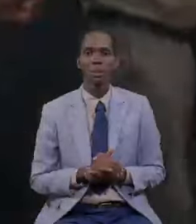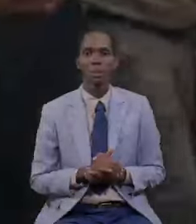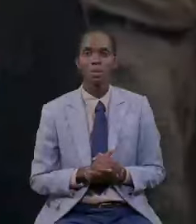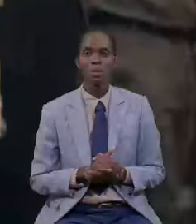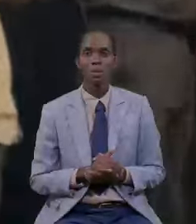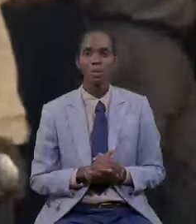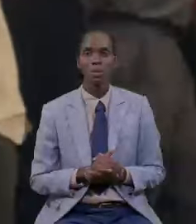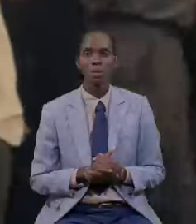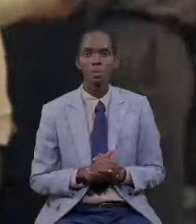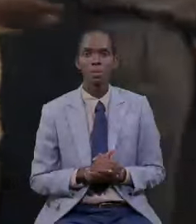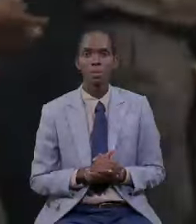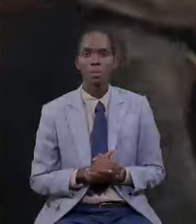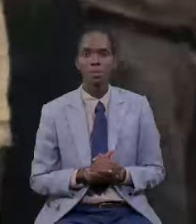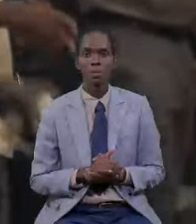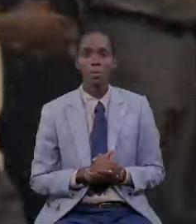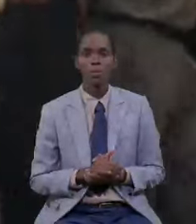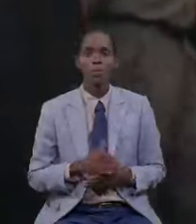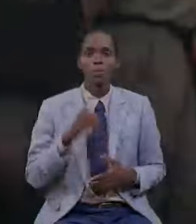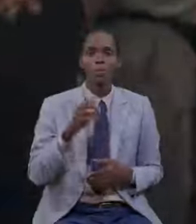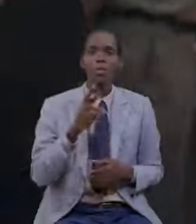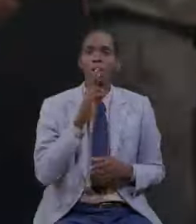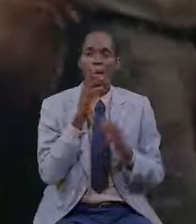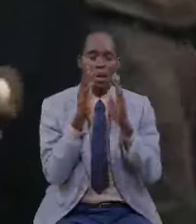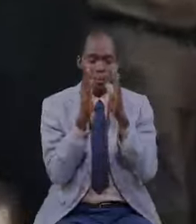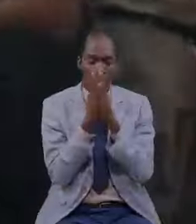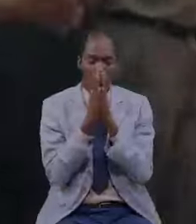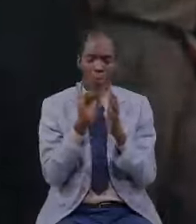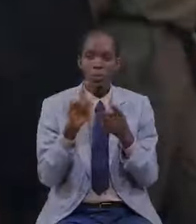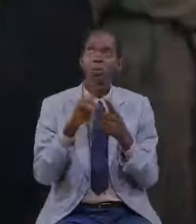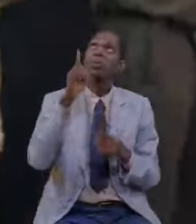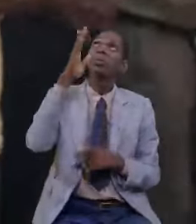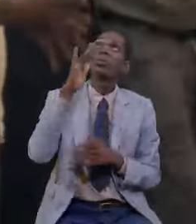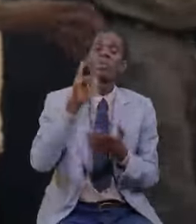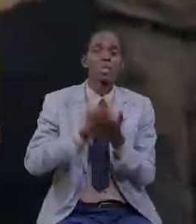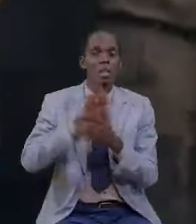tonight we praying to the god that cannot fail